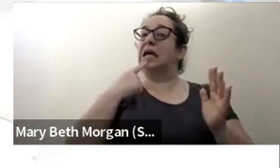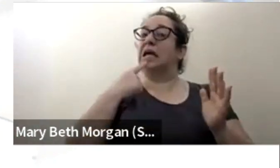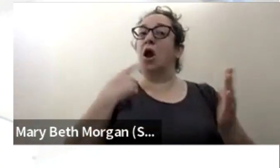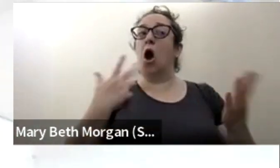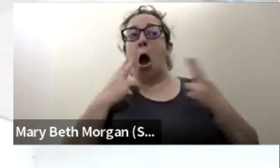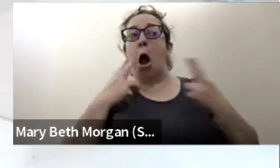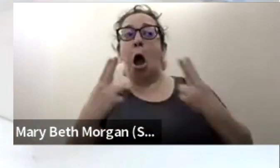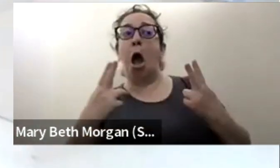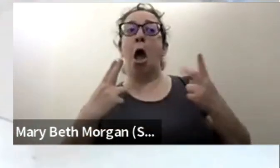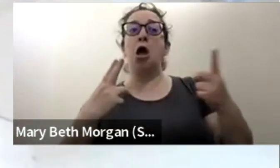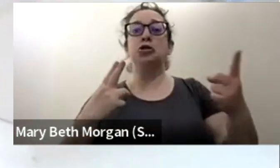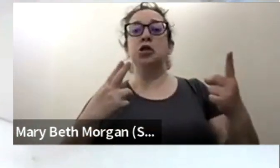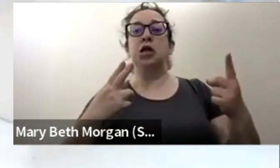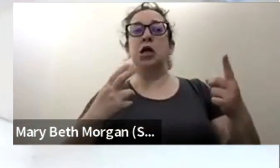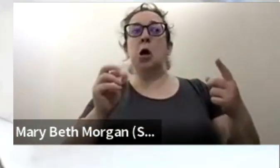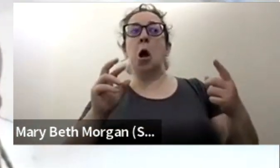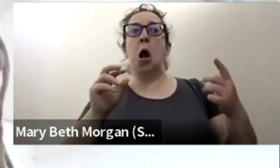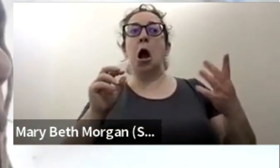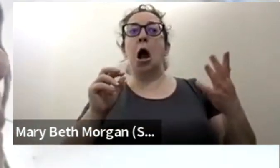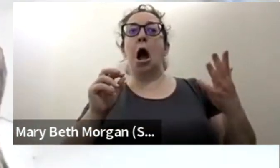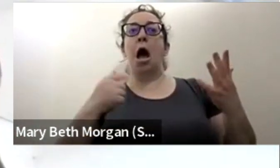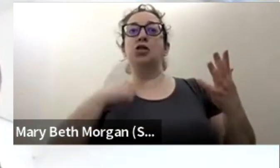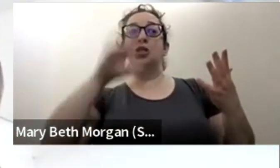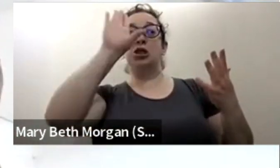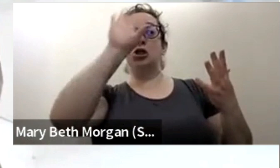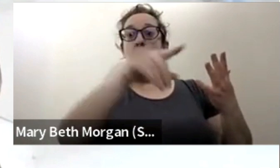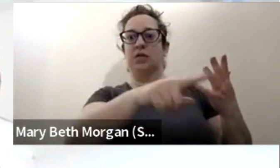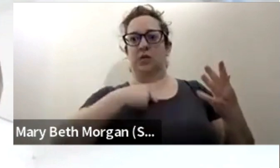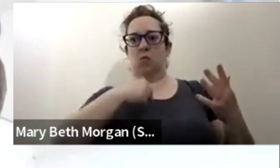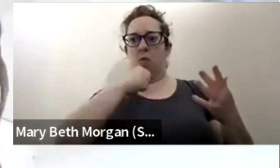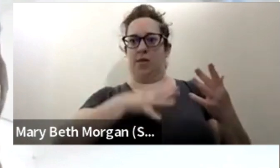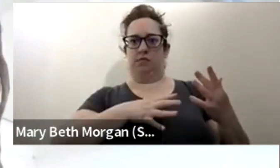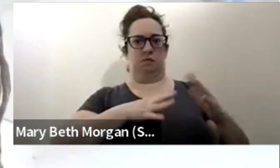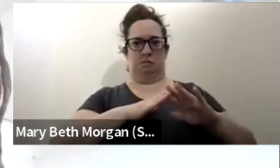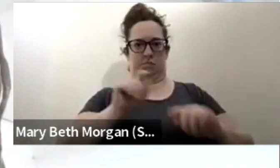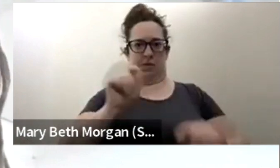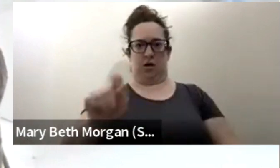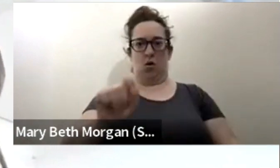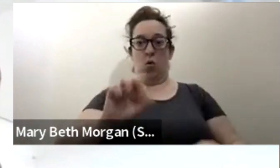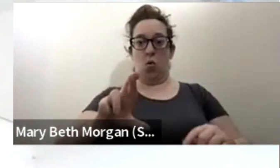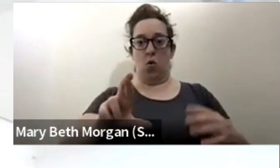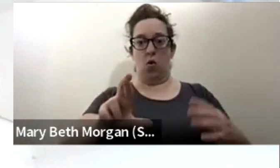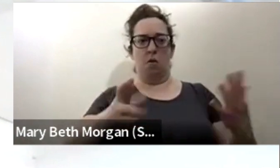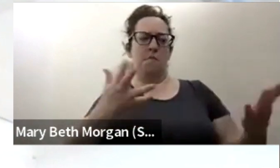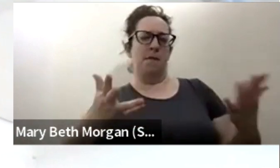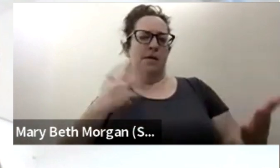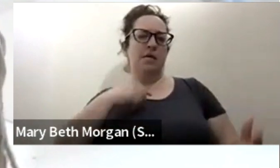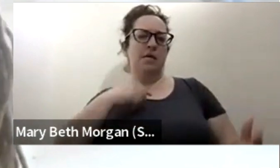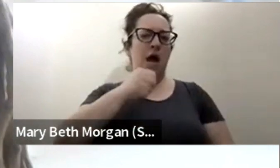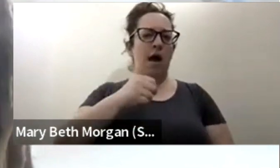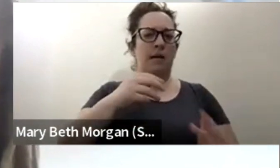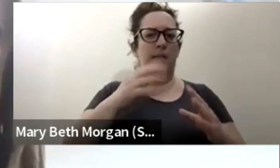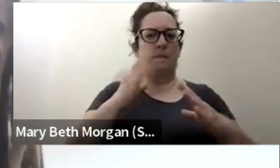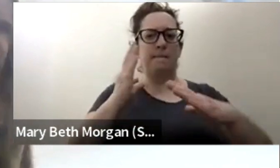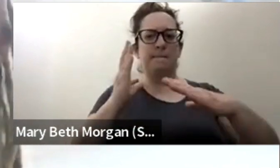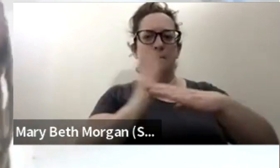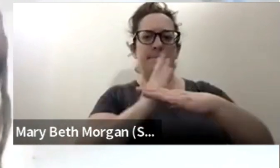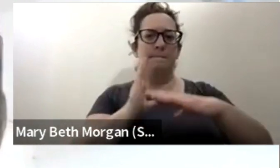maybe again, you can play that she kind of knows that this is a woman here, or at least somebody who